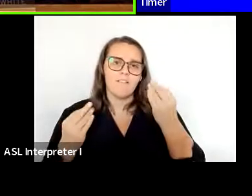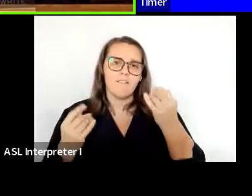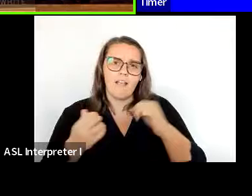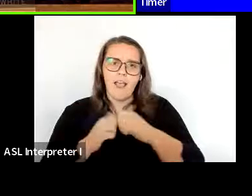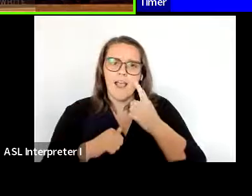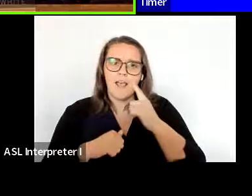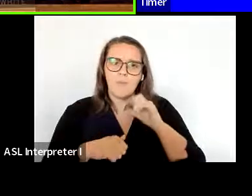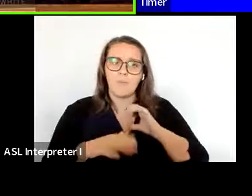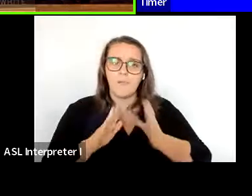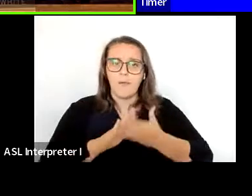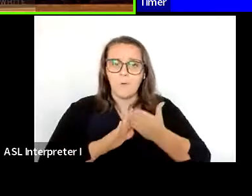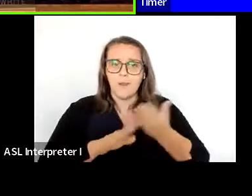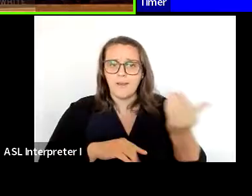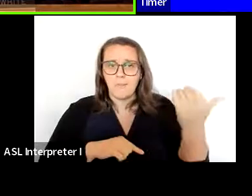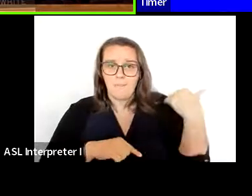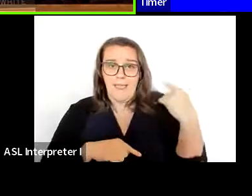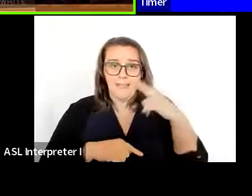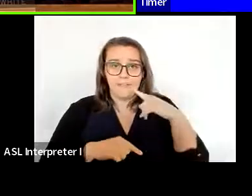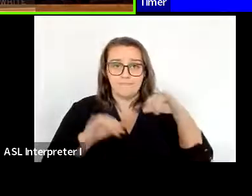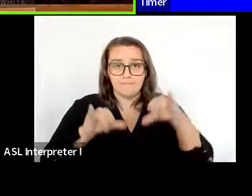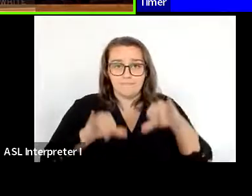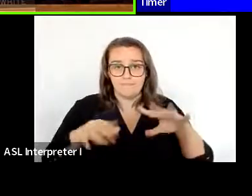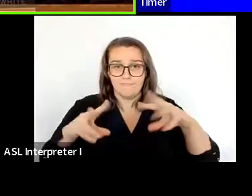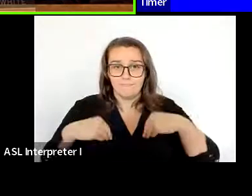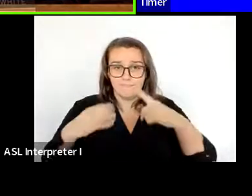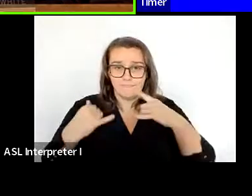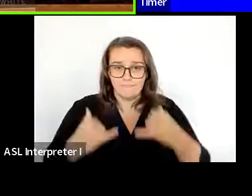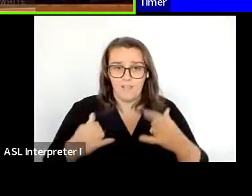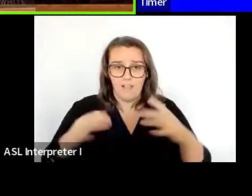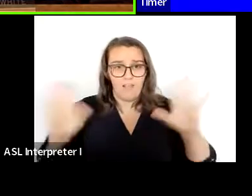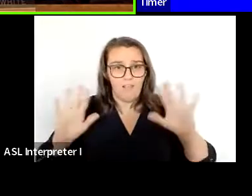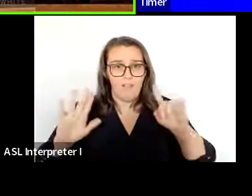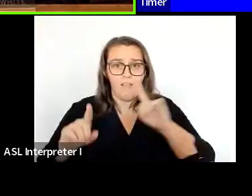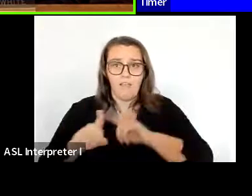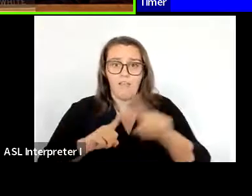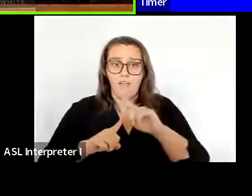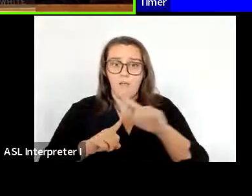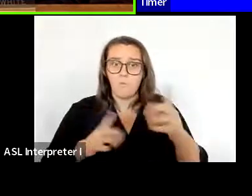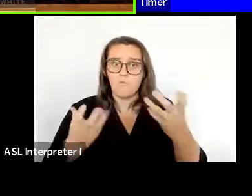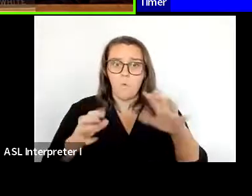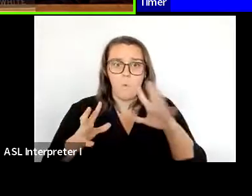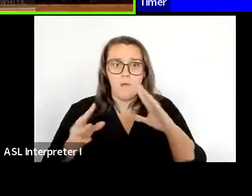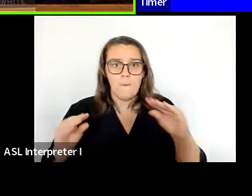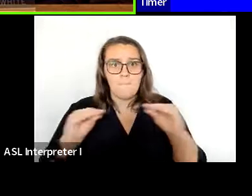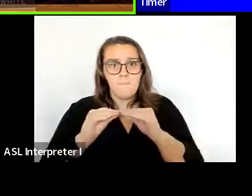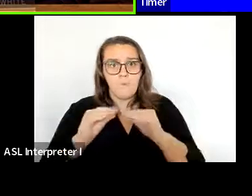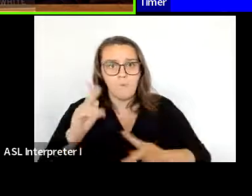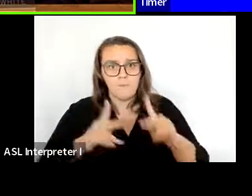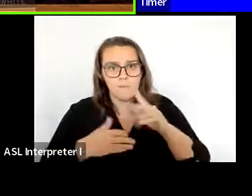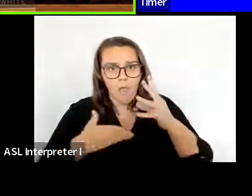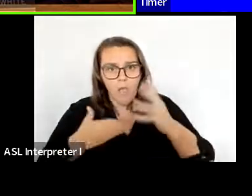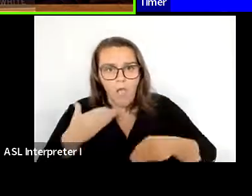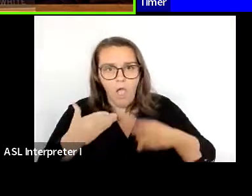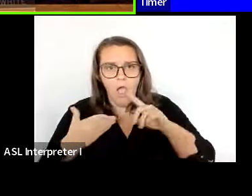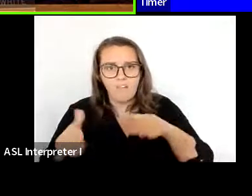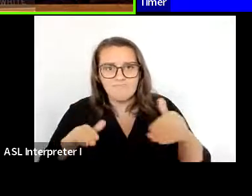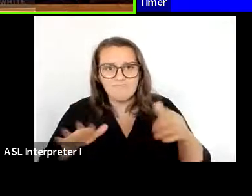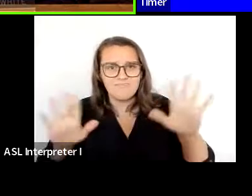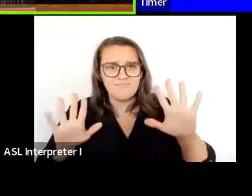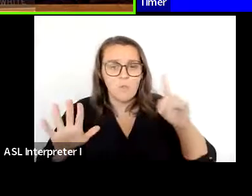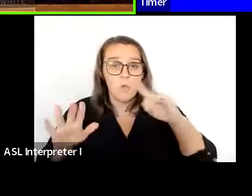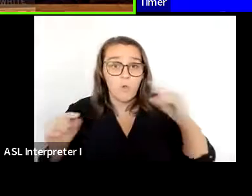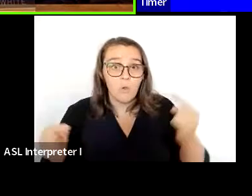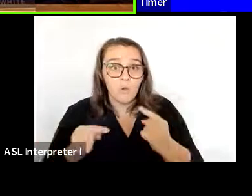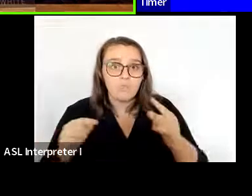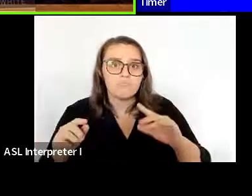work for where the city is moving. And I don't think any of us want to see people losing their lives or injured. I would note that most of